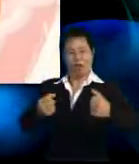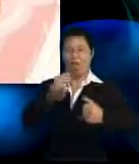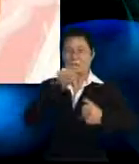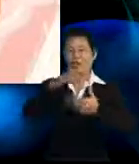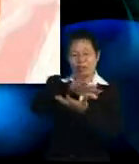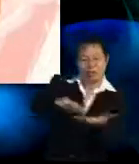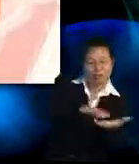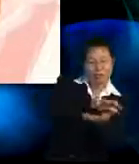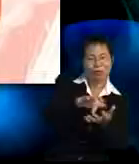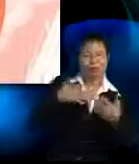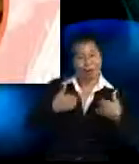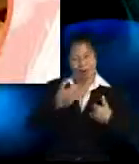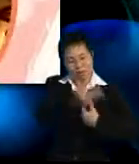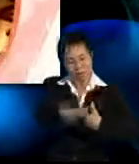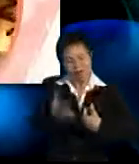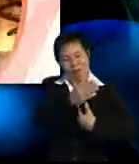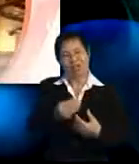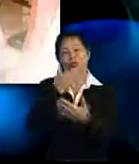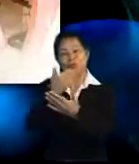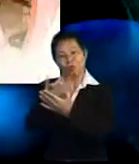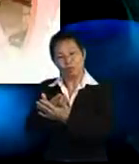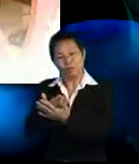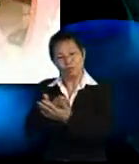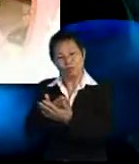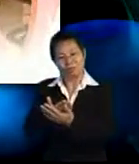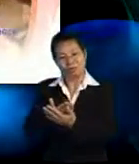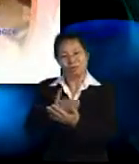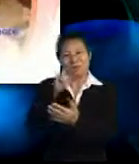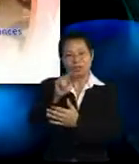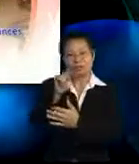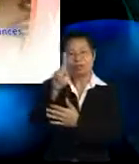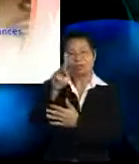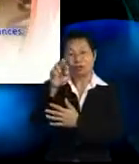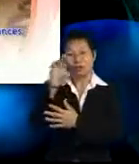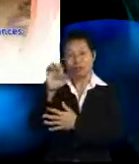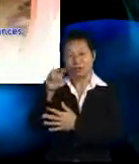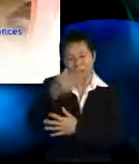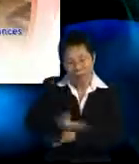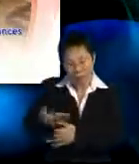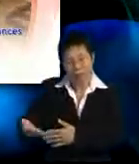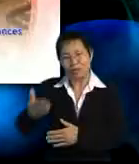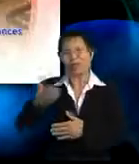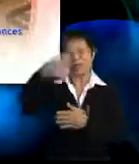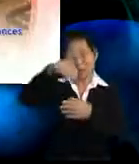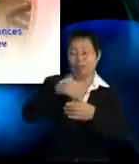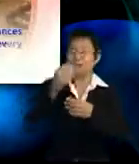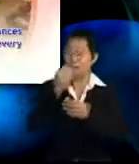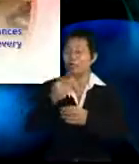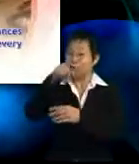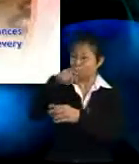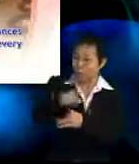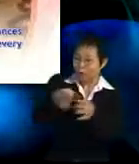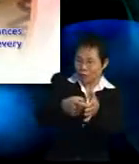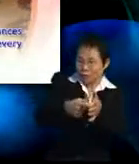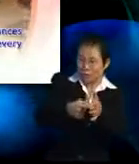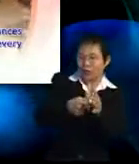contains a mixture of substances or nutrients. Nutrients are chemical substances in food that are required